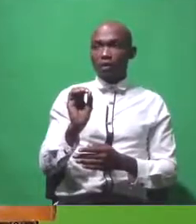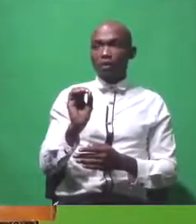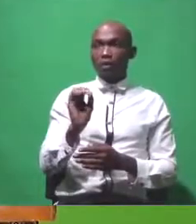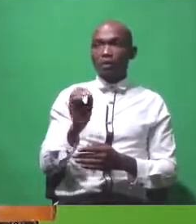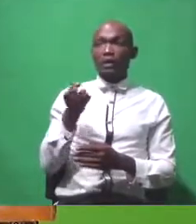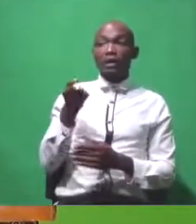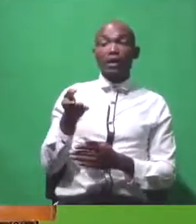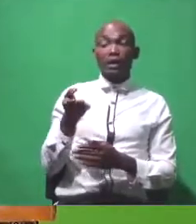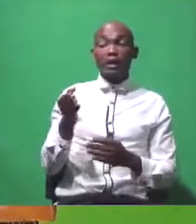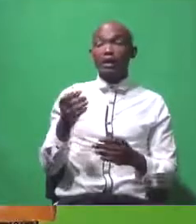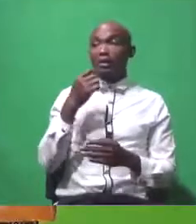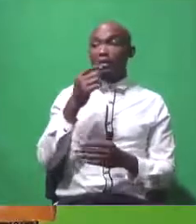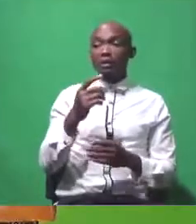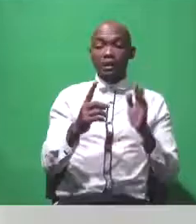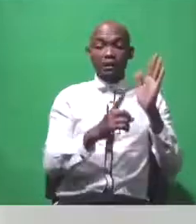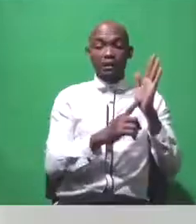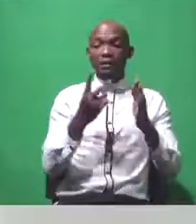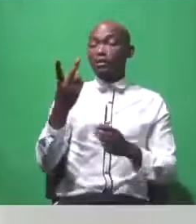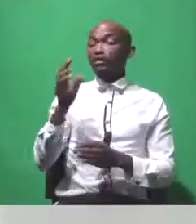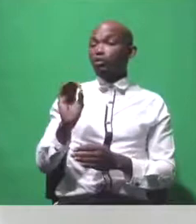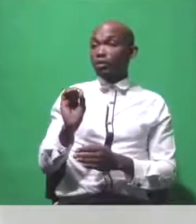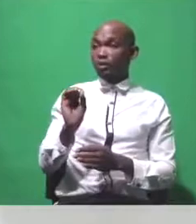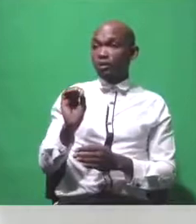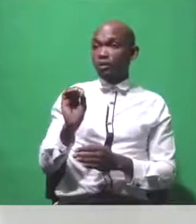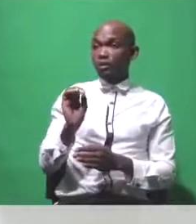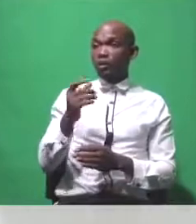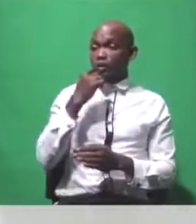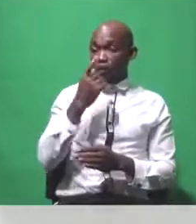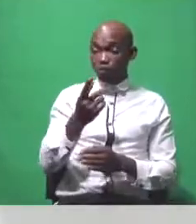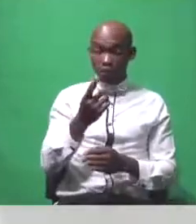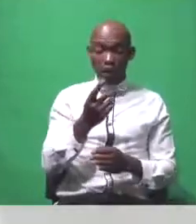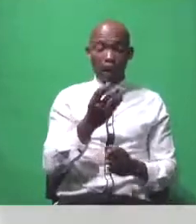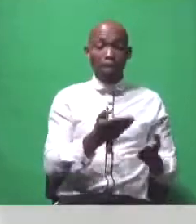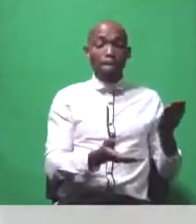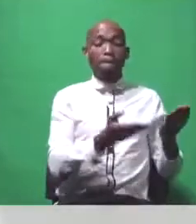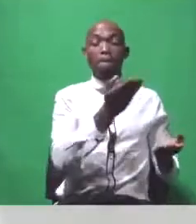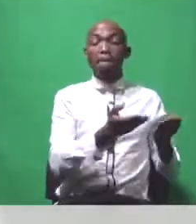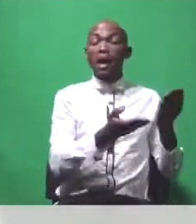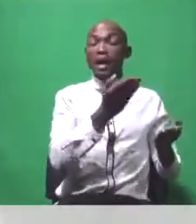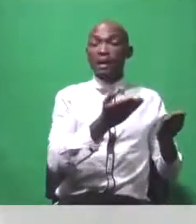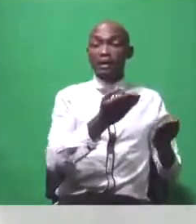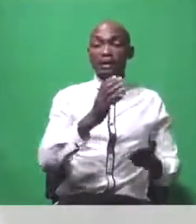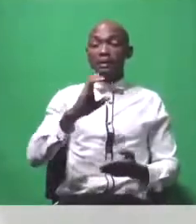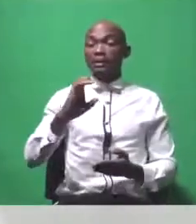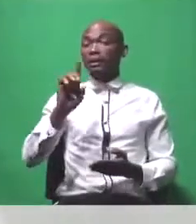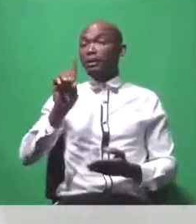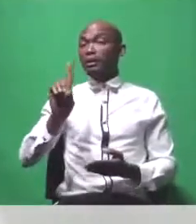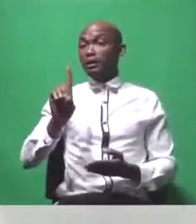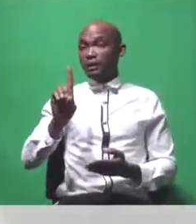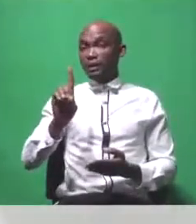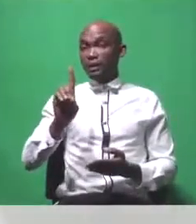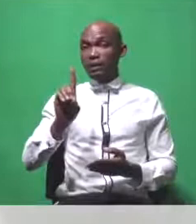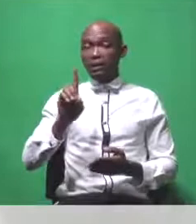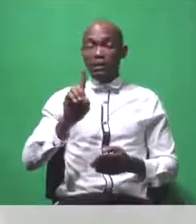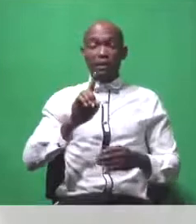60.20. Just and here you put 60.20. Just you call balance CD